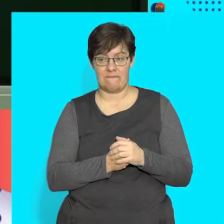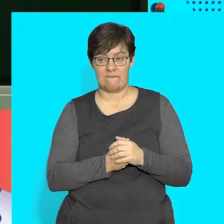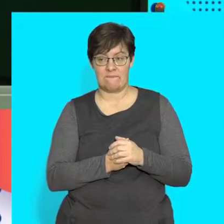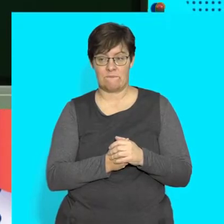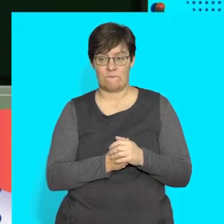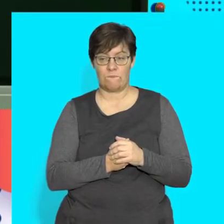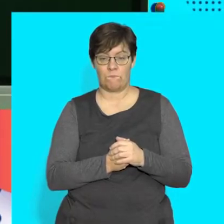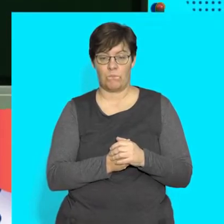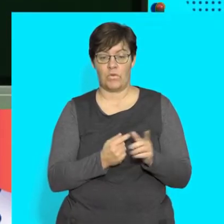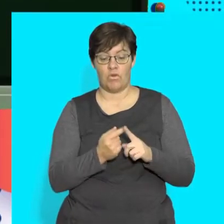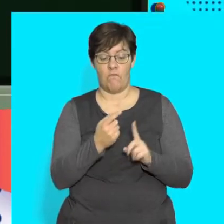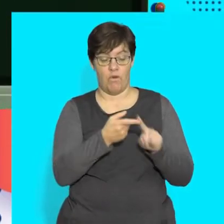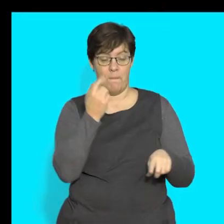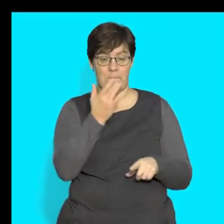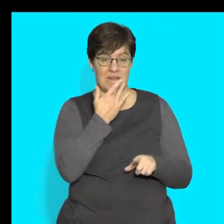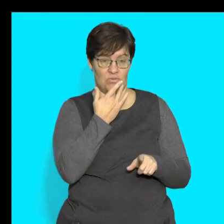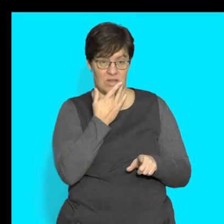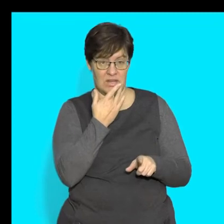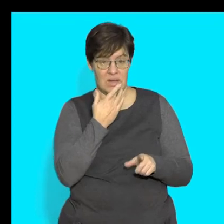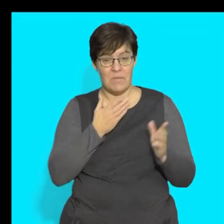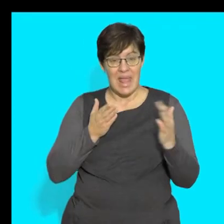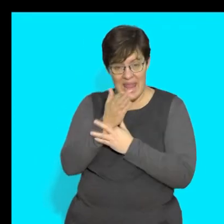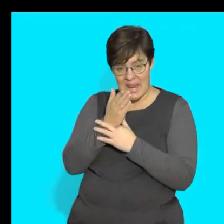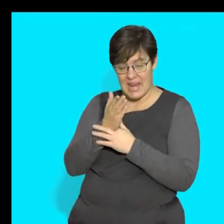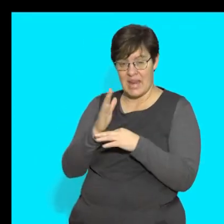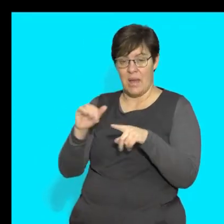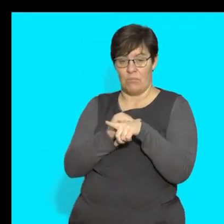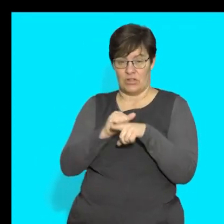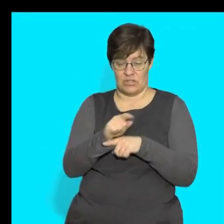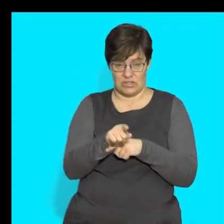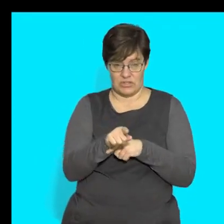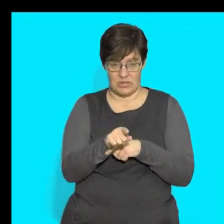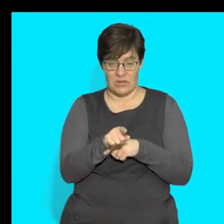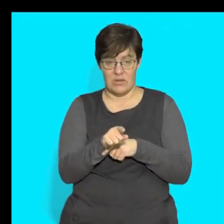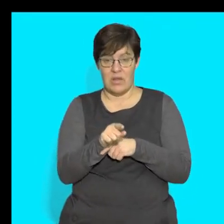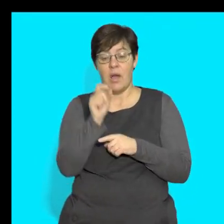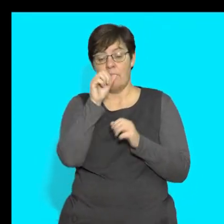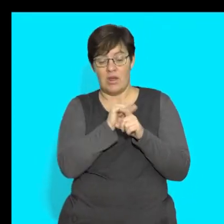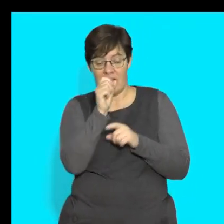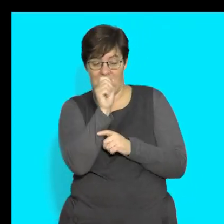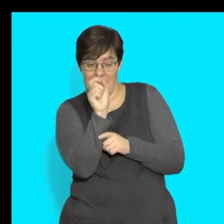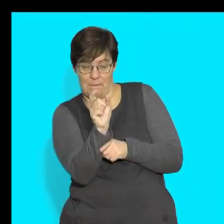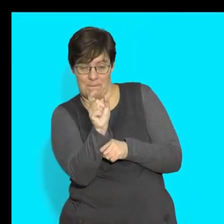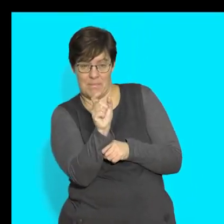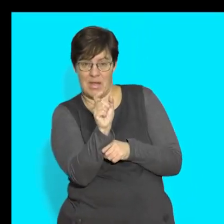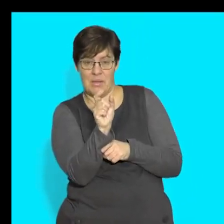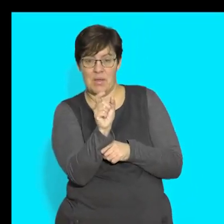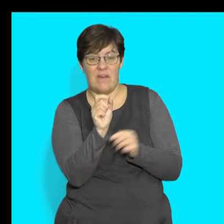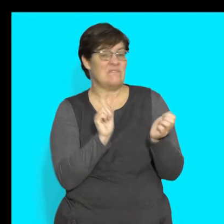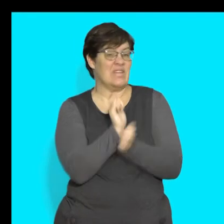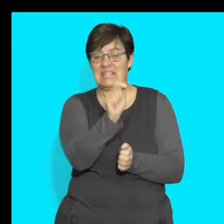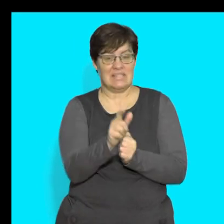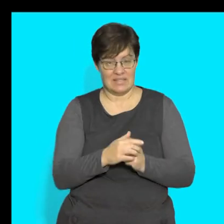come from the battery into the brush. The brush, there's a little gap. It's not a